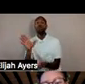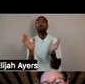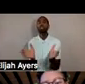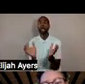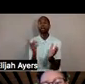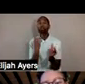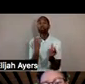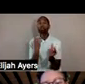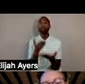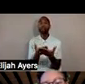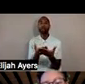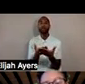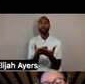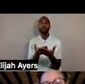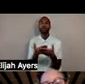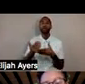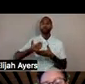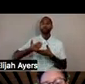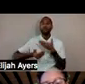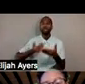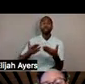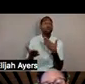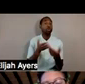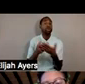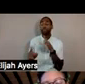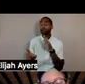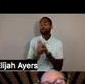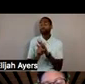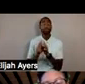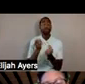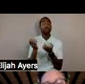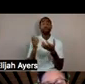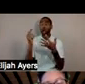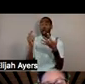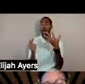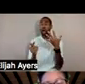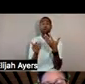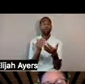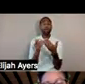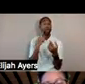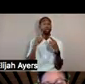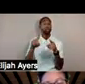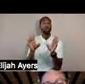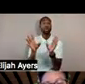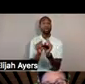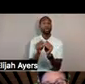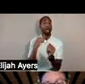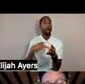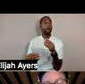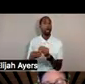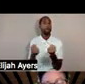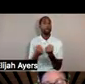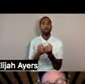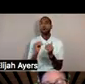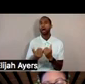affirm, validate, and process whatever may present for you today. So during the meeting, I'll be adding support by